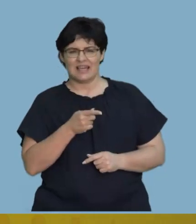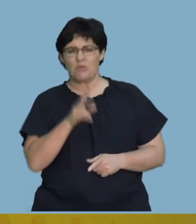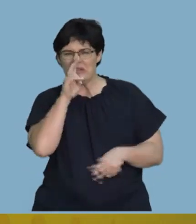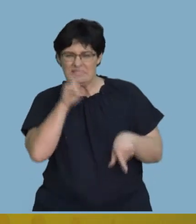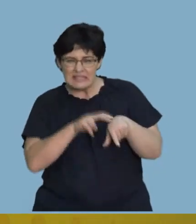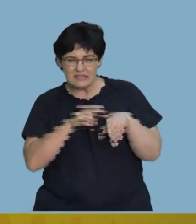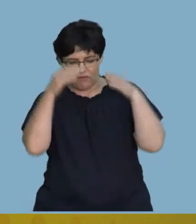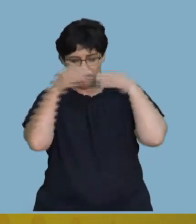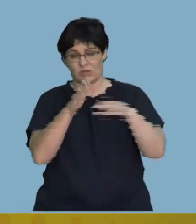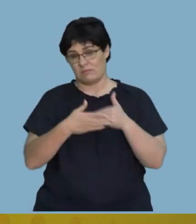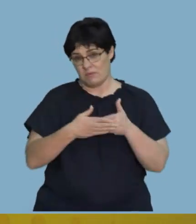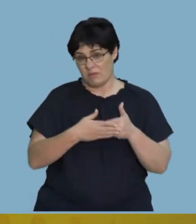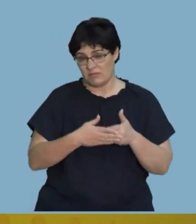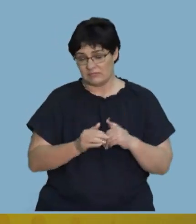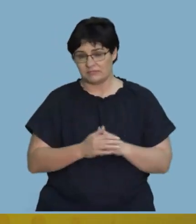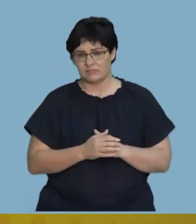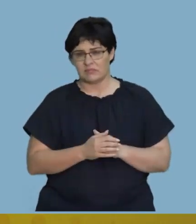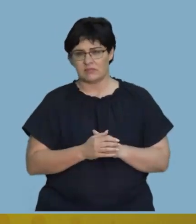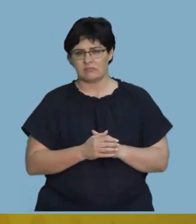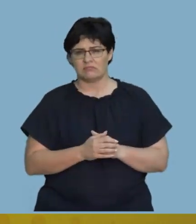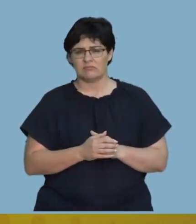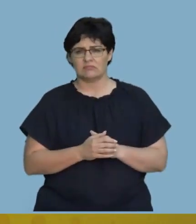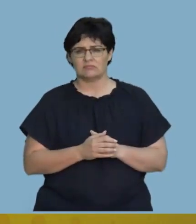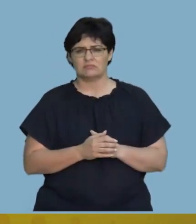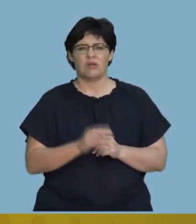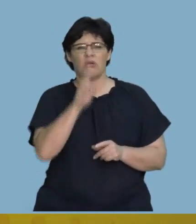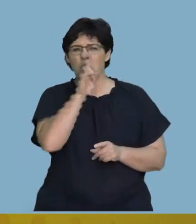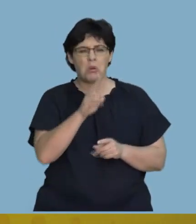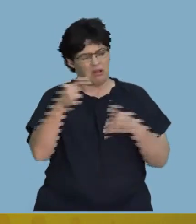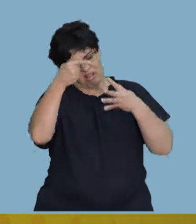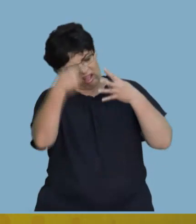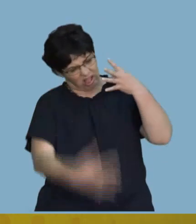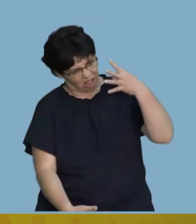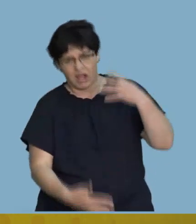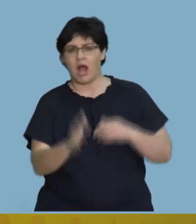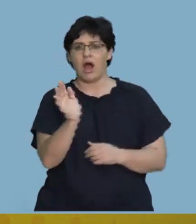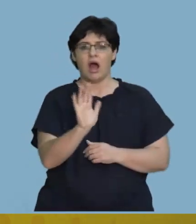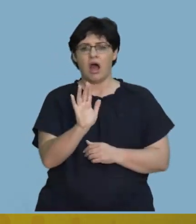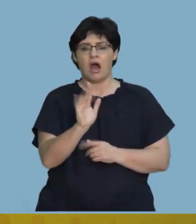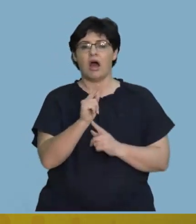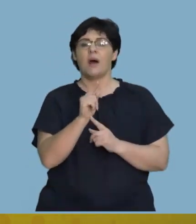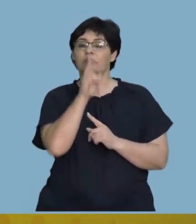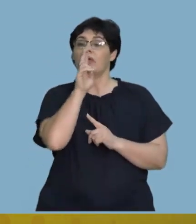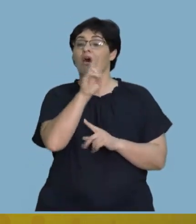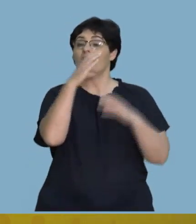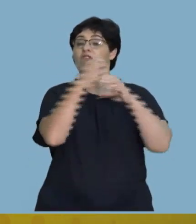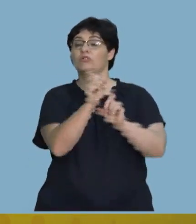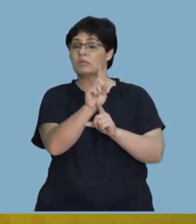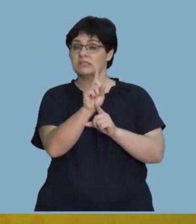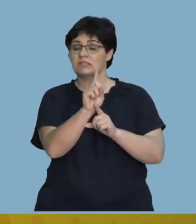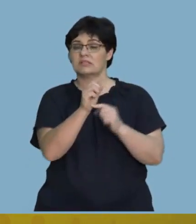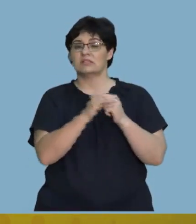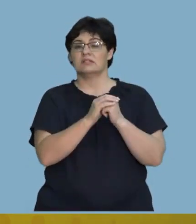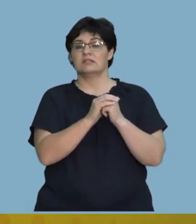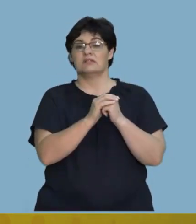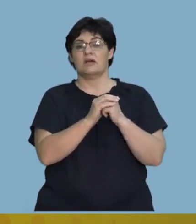up. So we're not going to look at, a lot of things, but our focus today is purely on